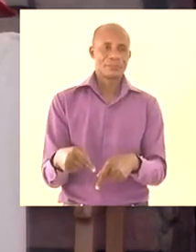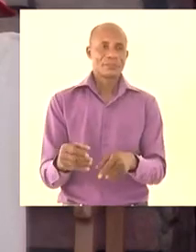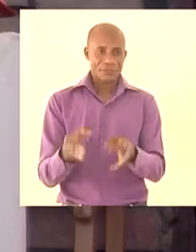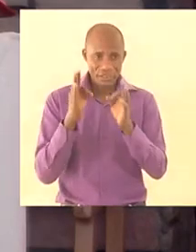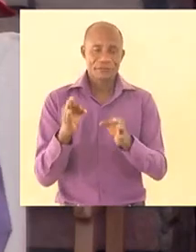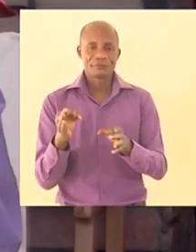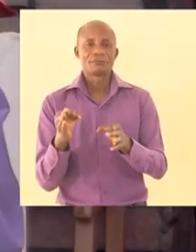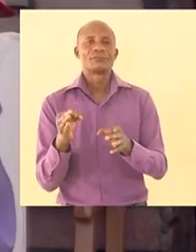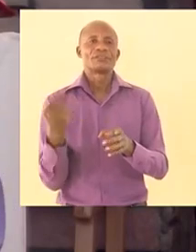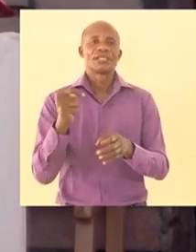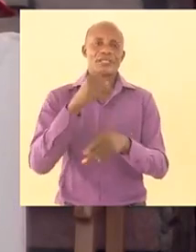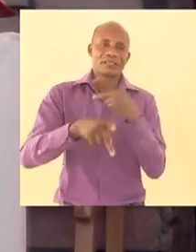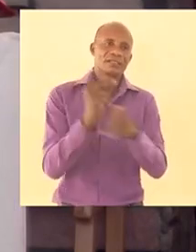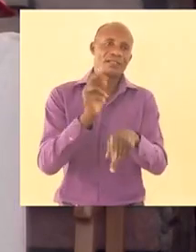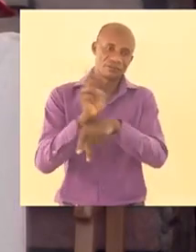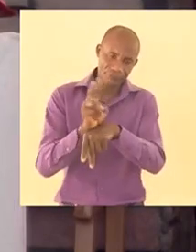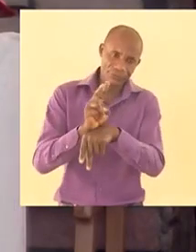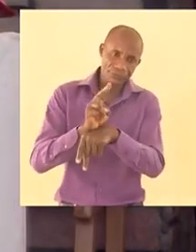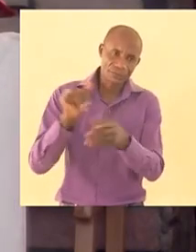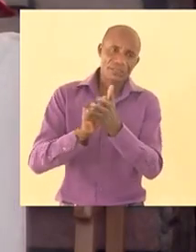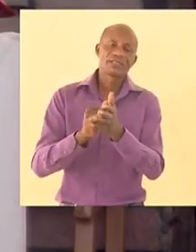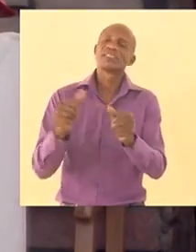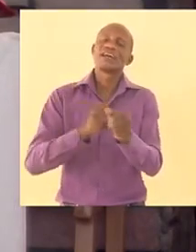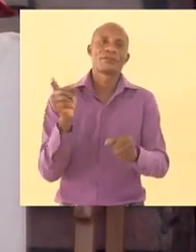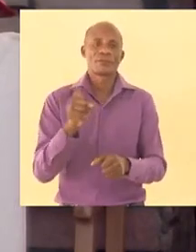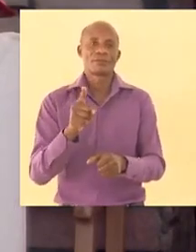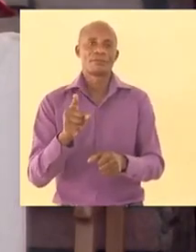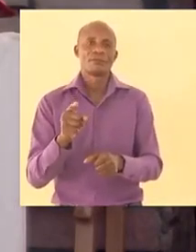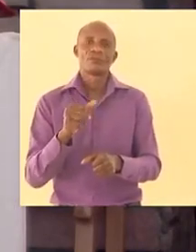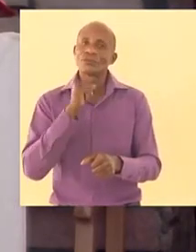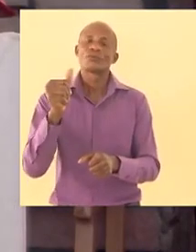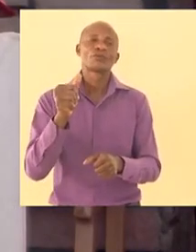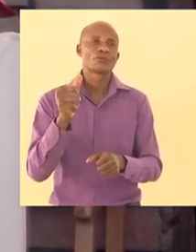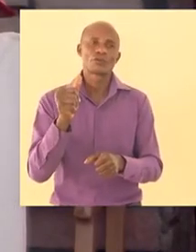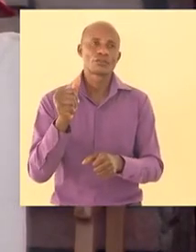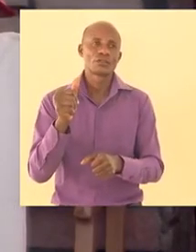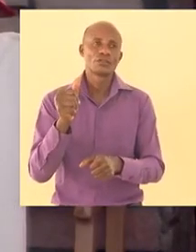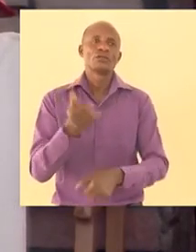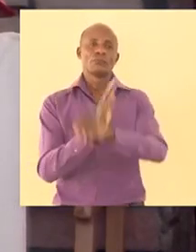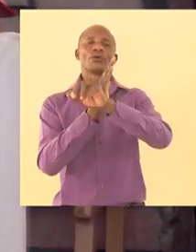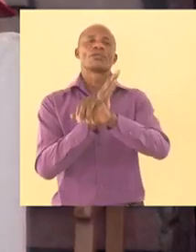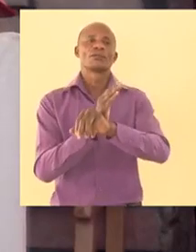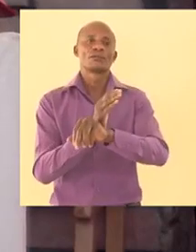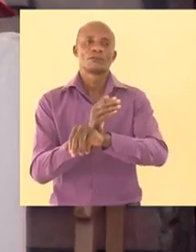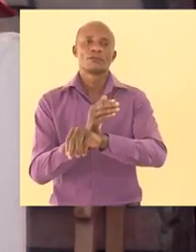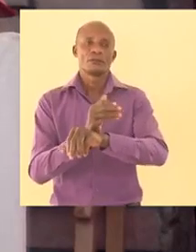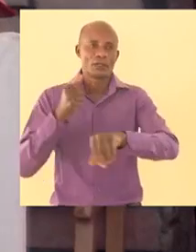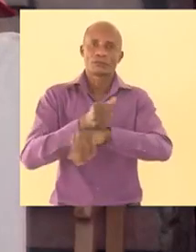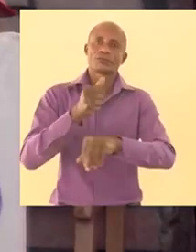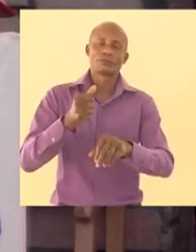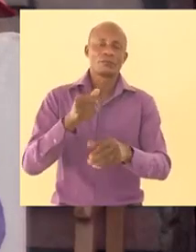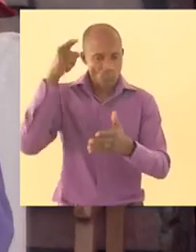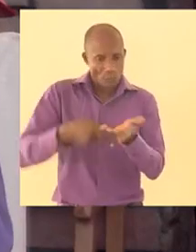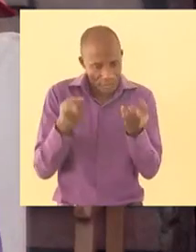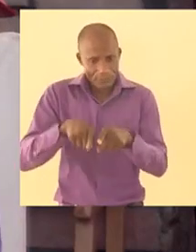the kind of video you are talking about are the ones that are all over the place, and you do not counteract it with the kind of ones that we preach here, then